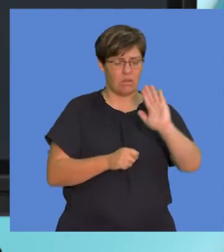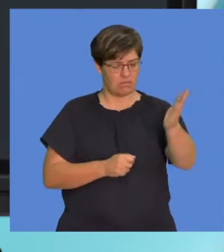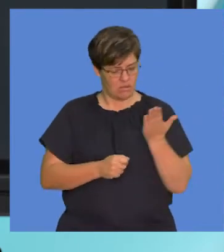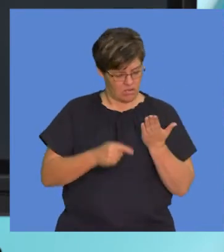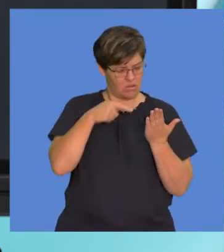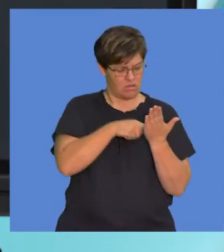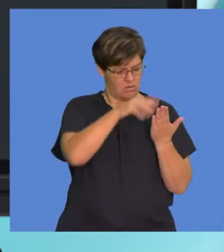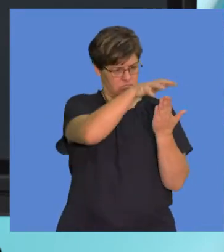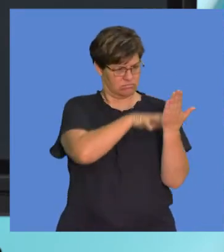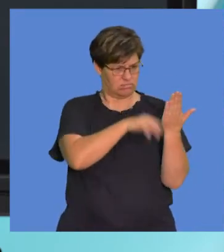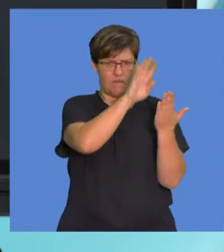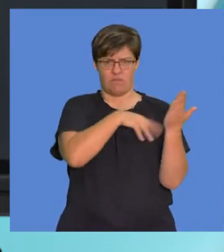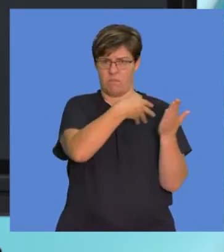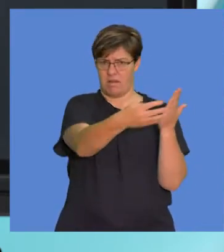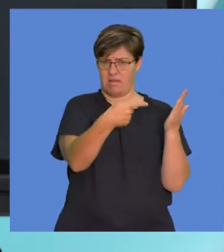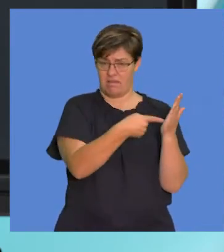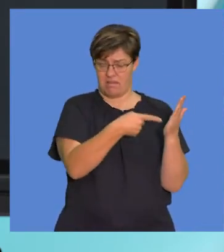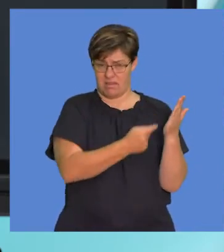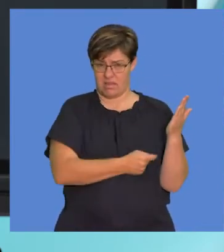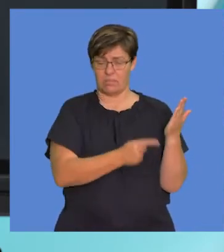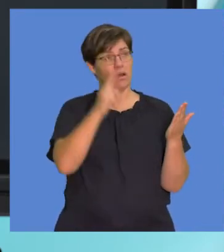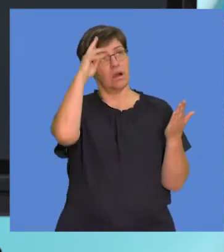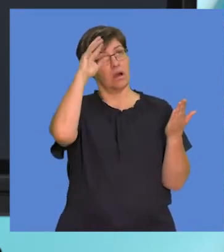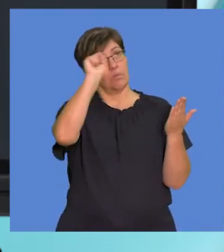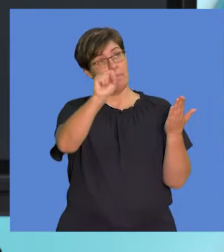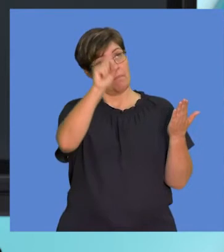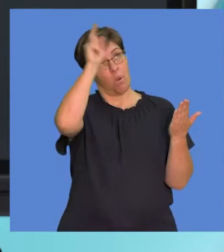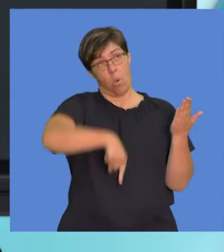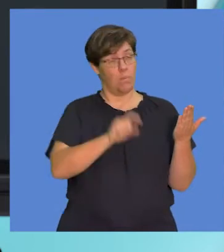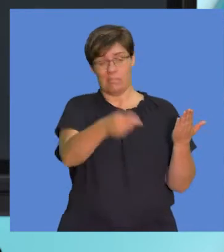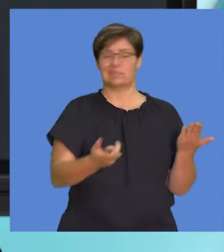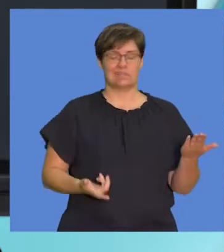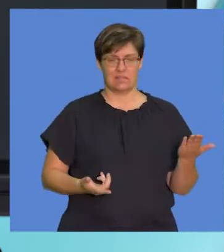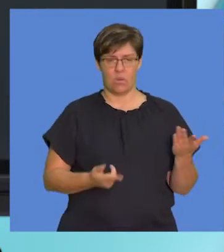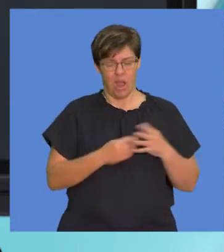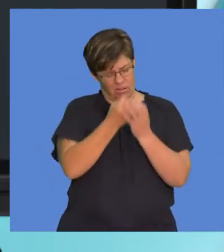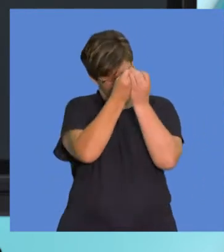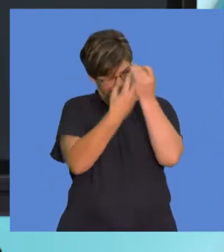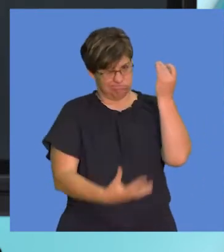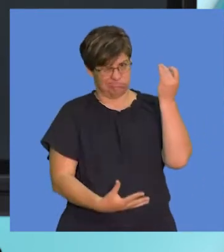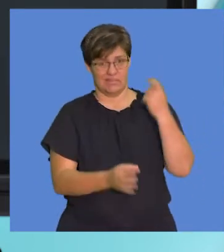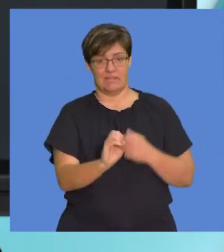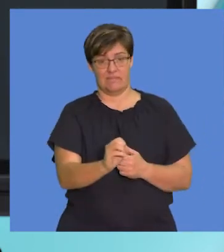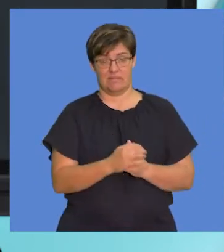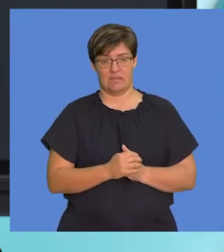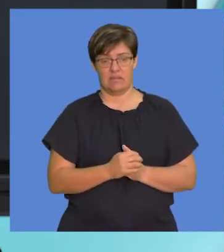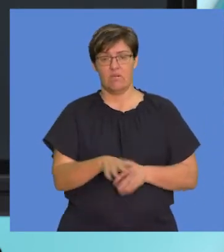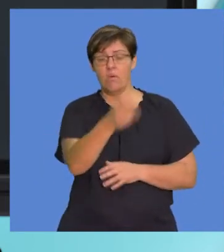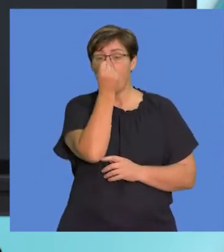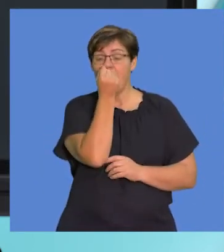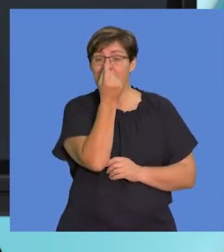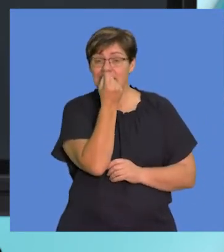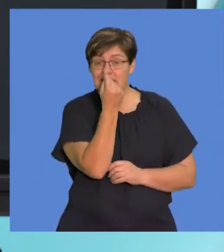write, your tests, your exams. You need not to memorize all the formula because there's a whole lot of them. Okay, so